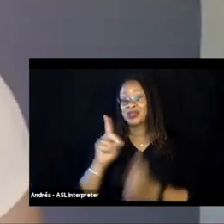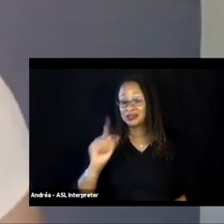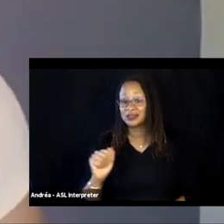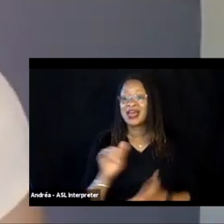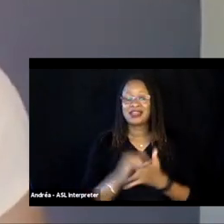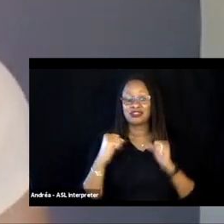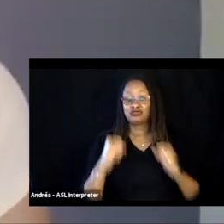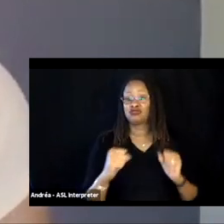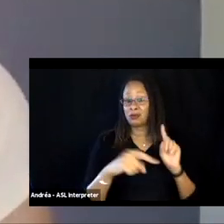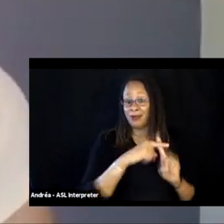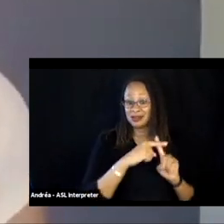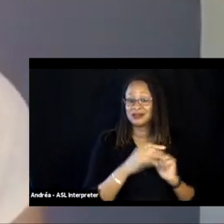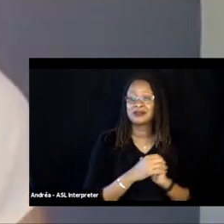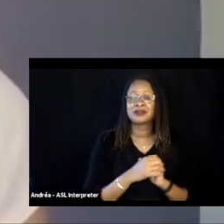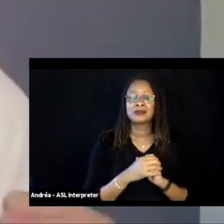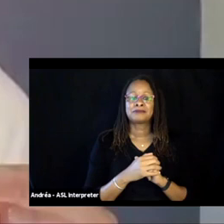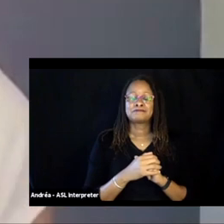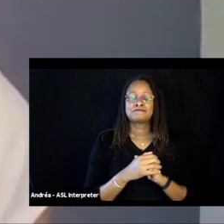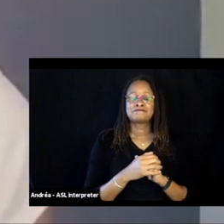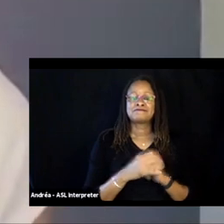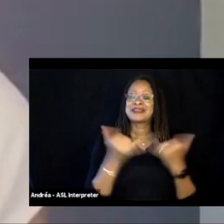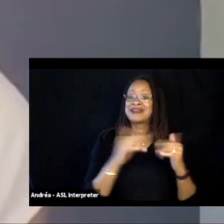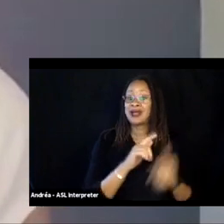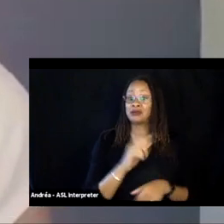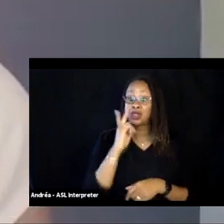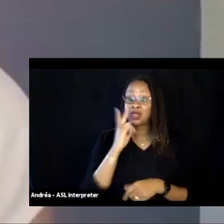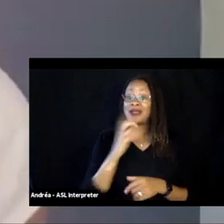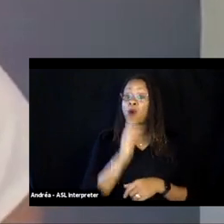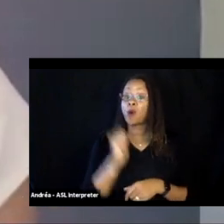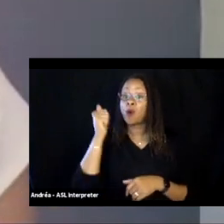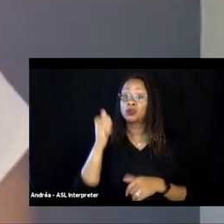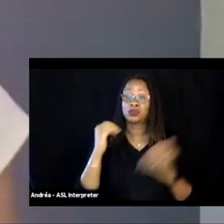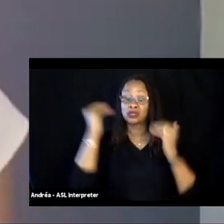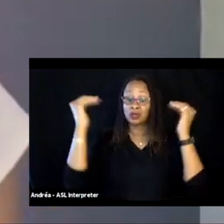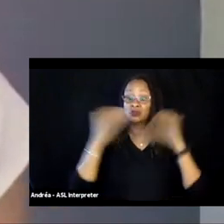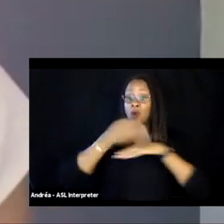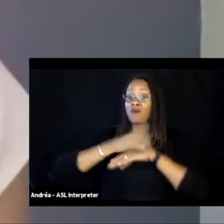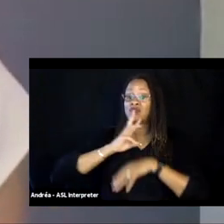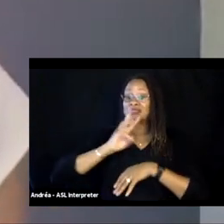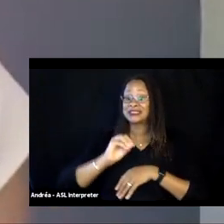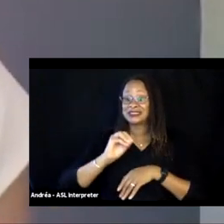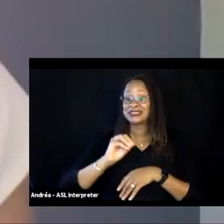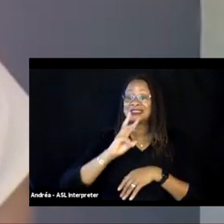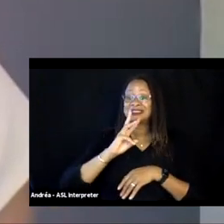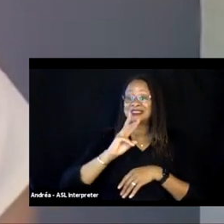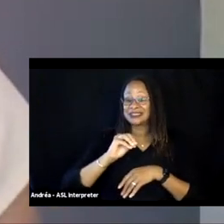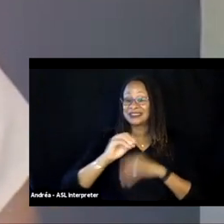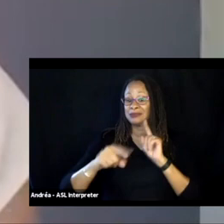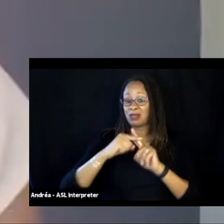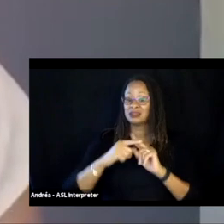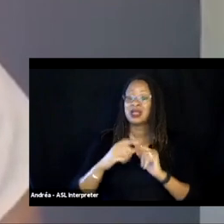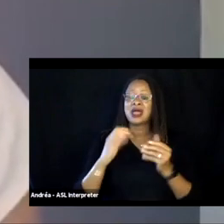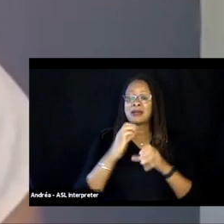strong positive. Turning now to older adults, we know that people ages 60 plus make up